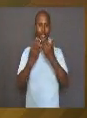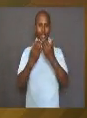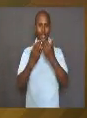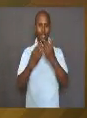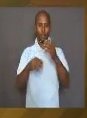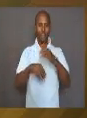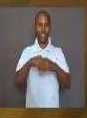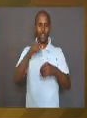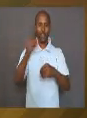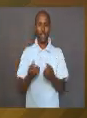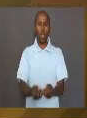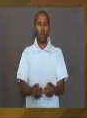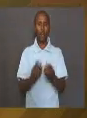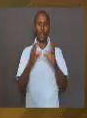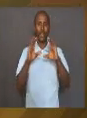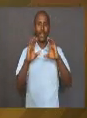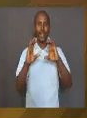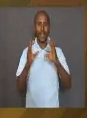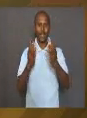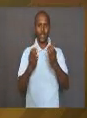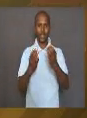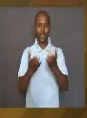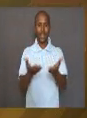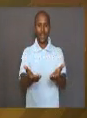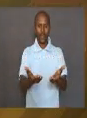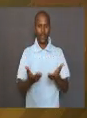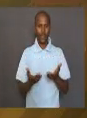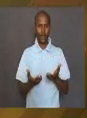out how many classes are needed,